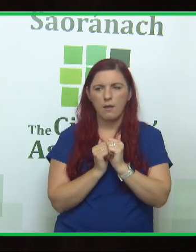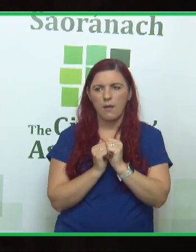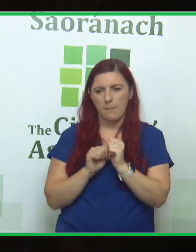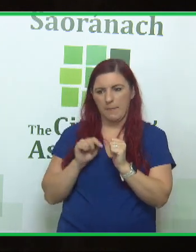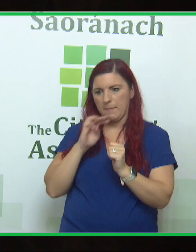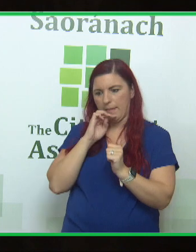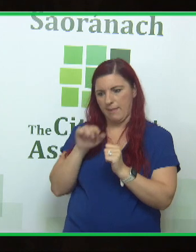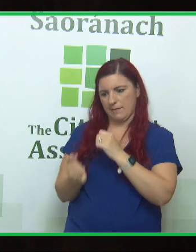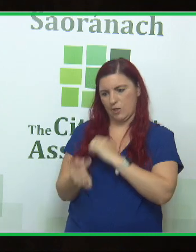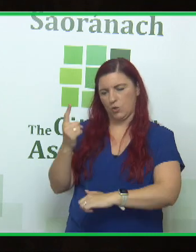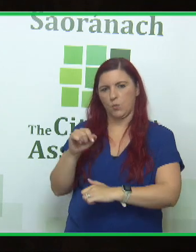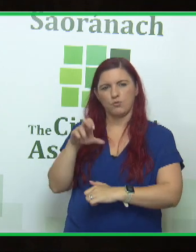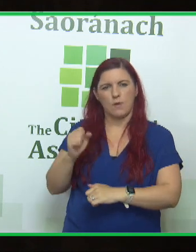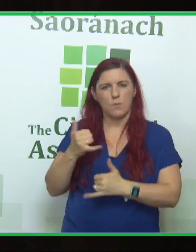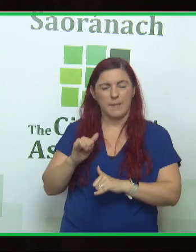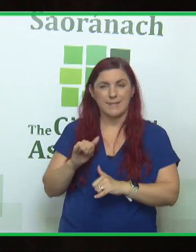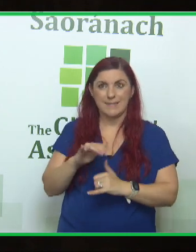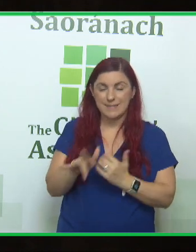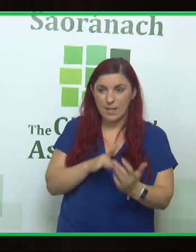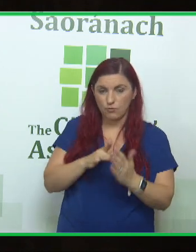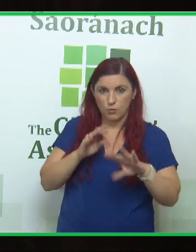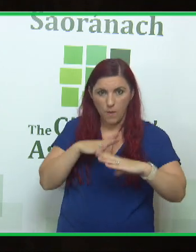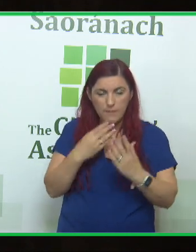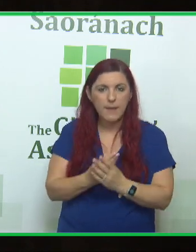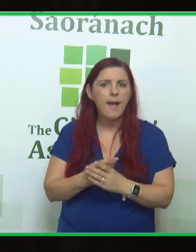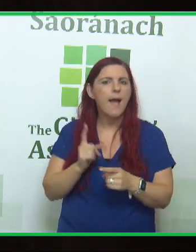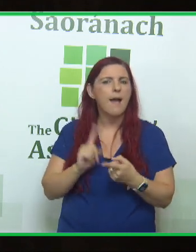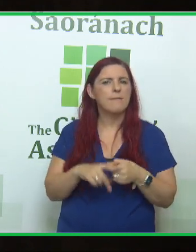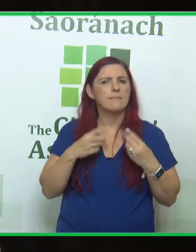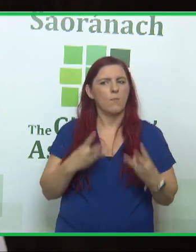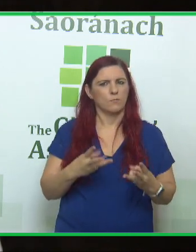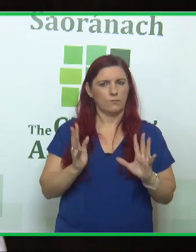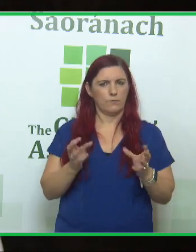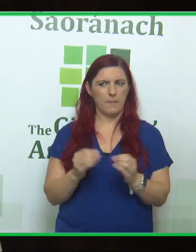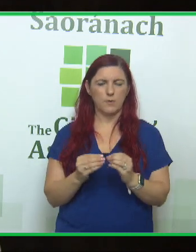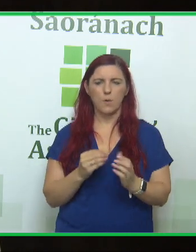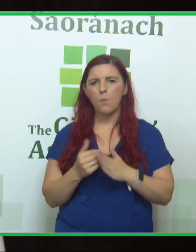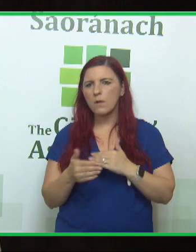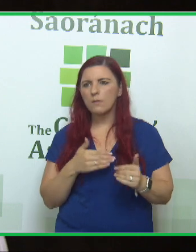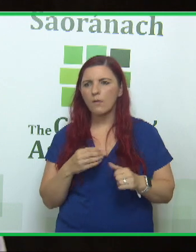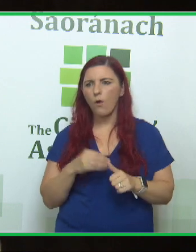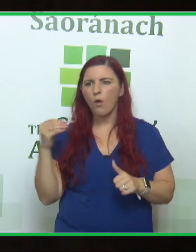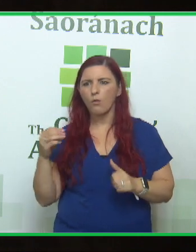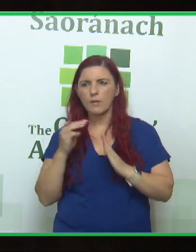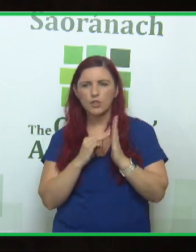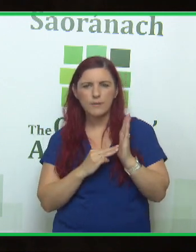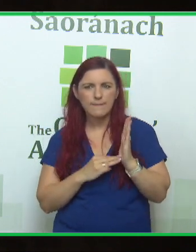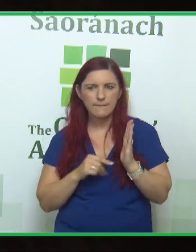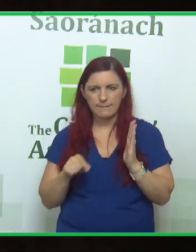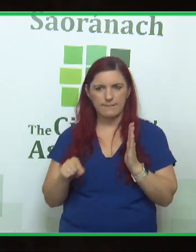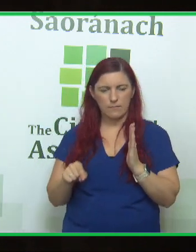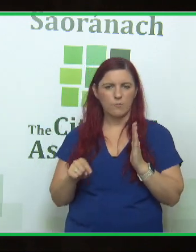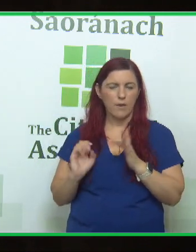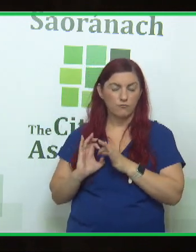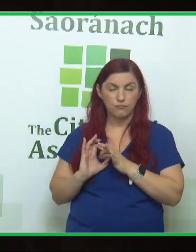drugs centre stage, which is the new health regions. And I also want to flag then another initiative, which I think is really relevant